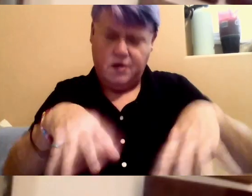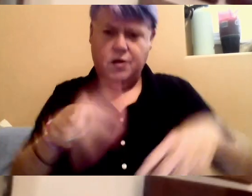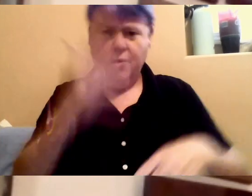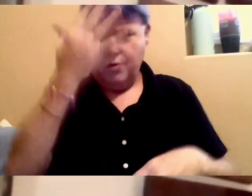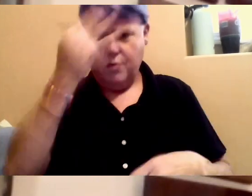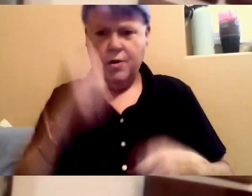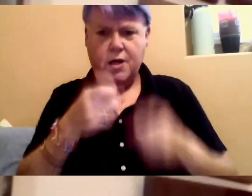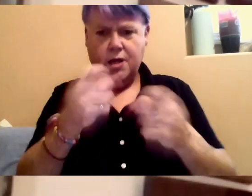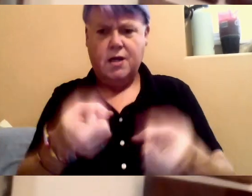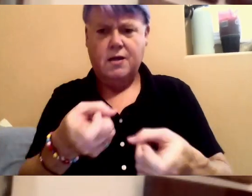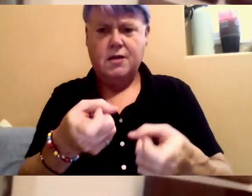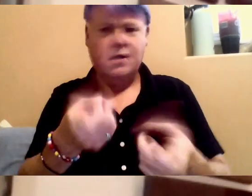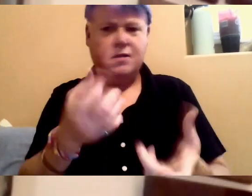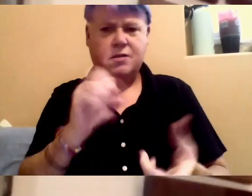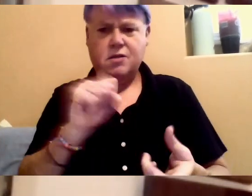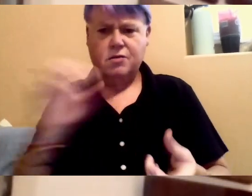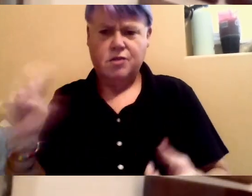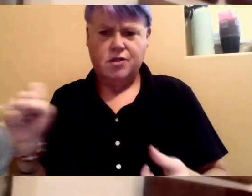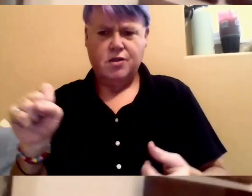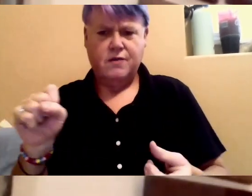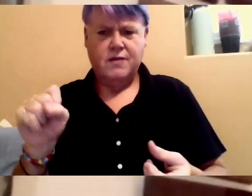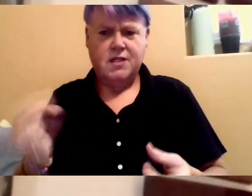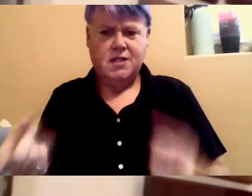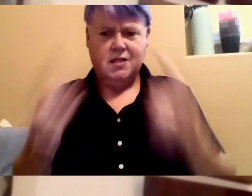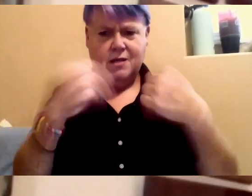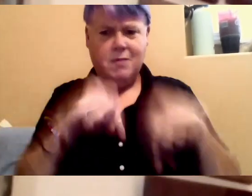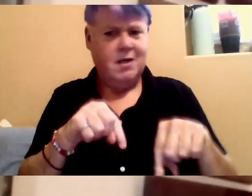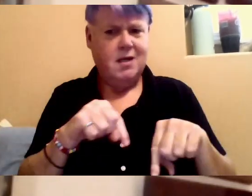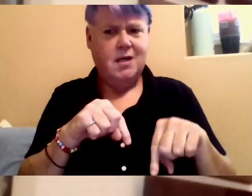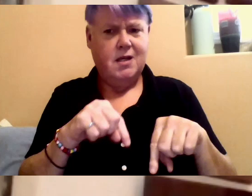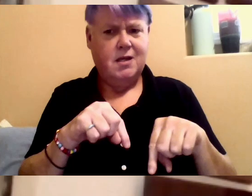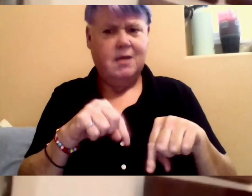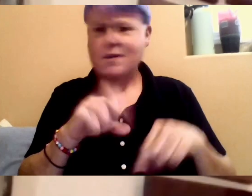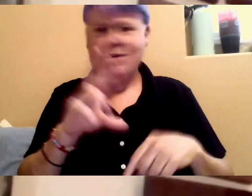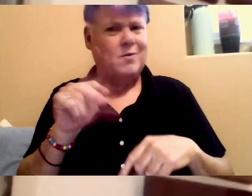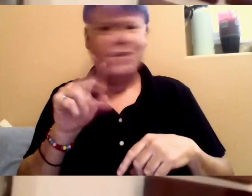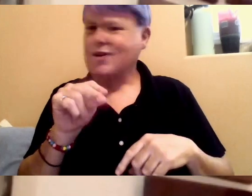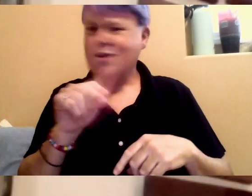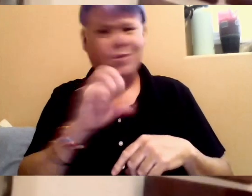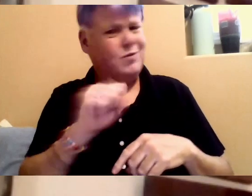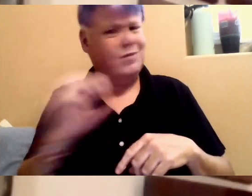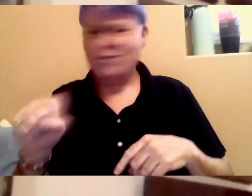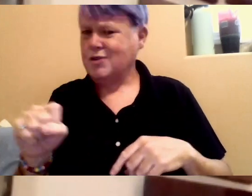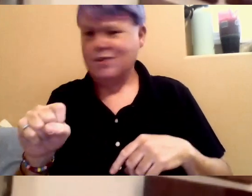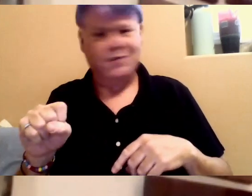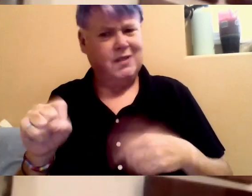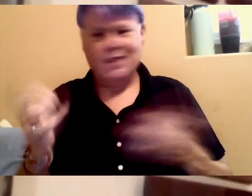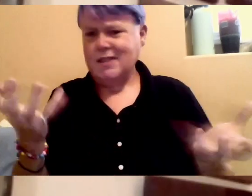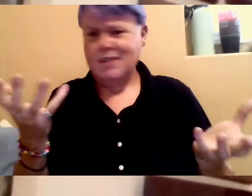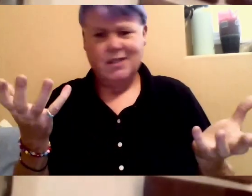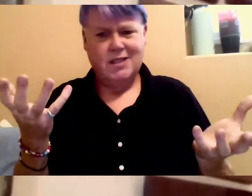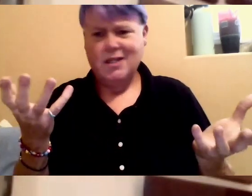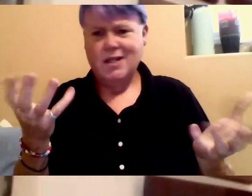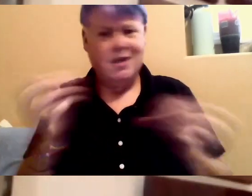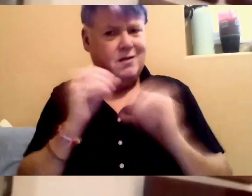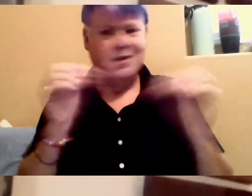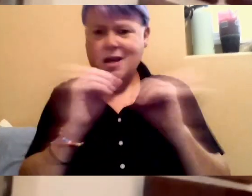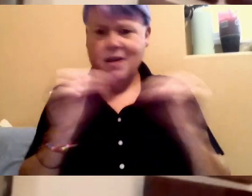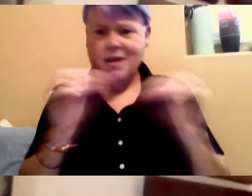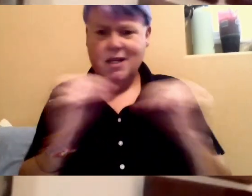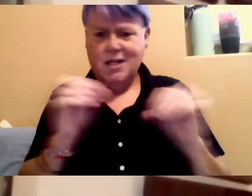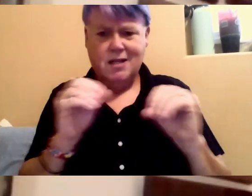step in? And I said, there were no social services. There was no